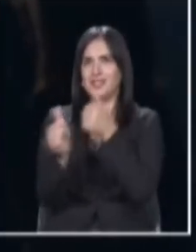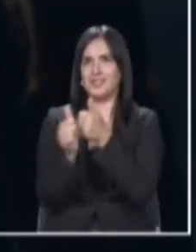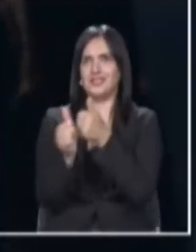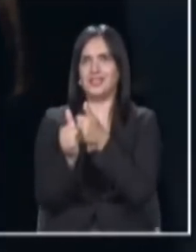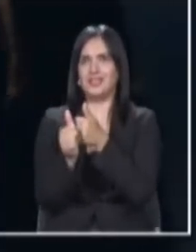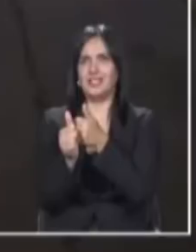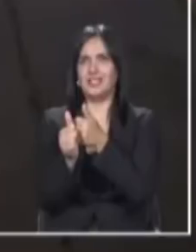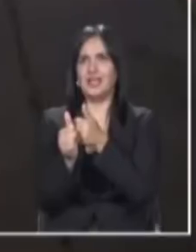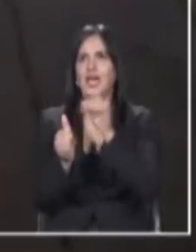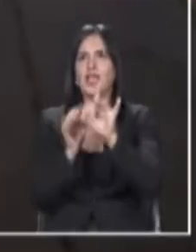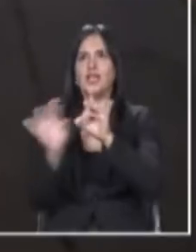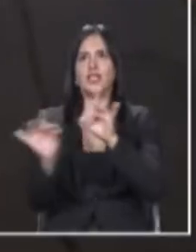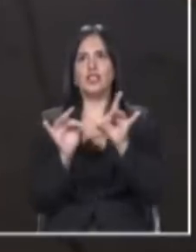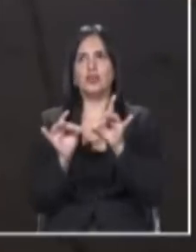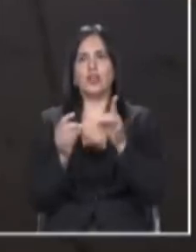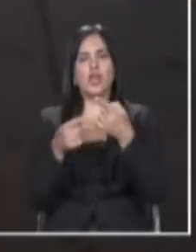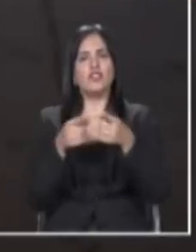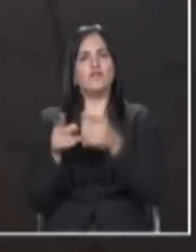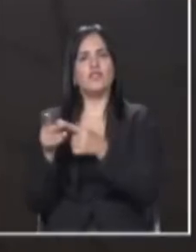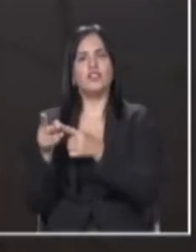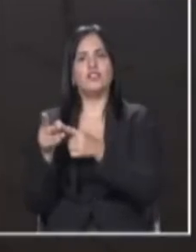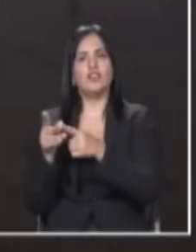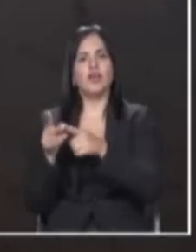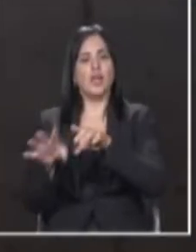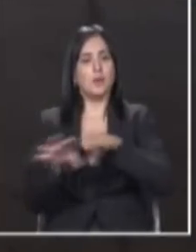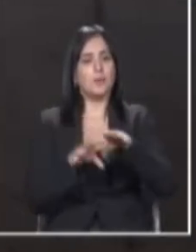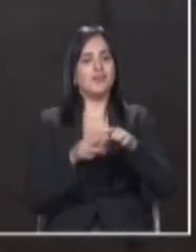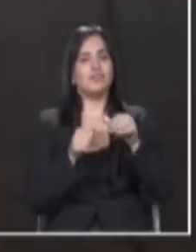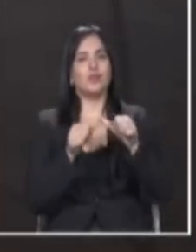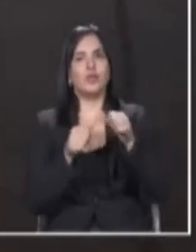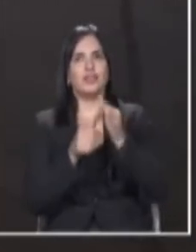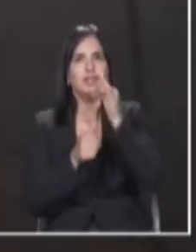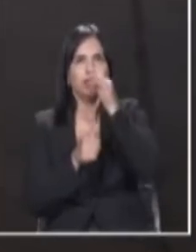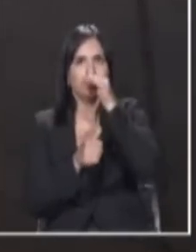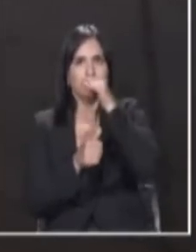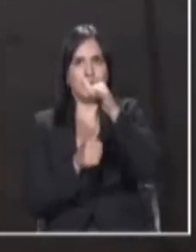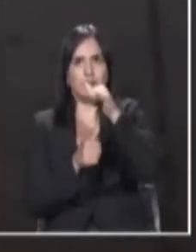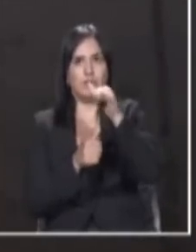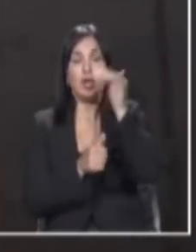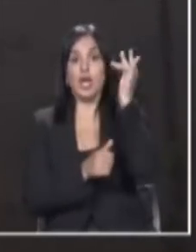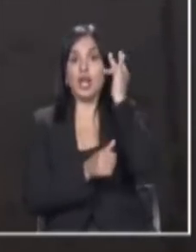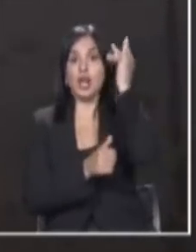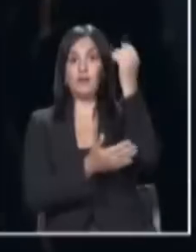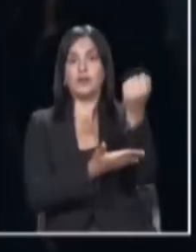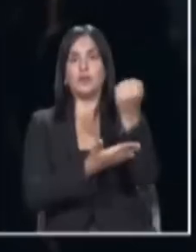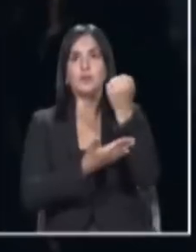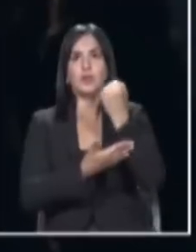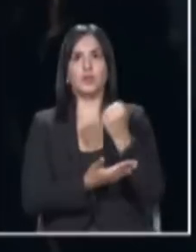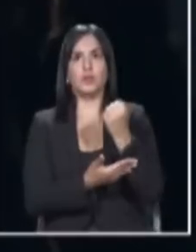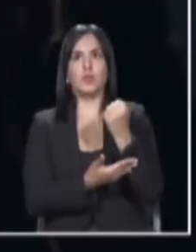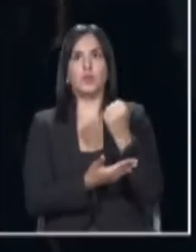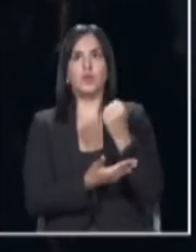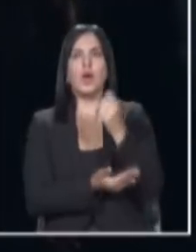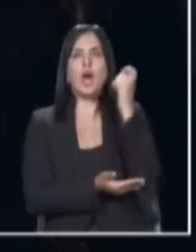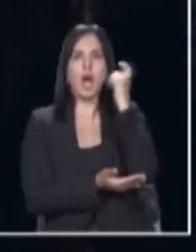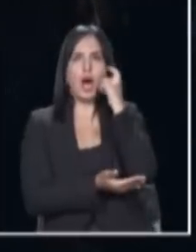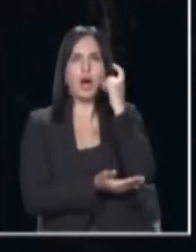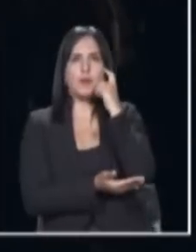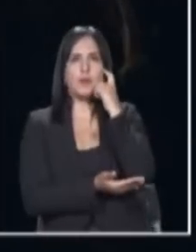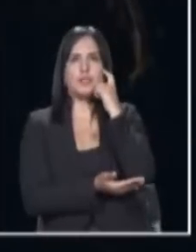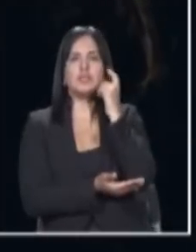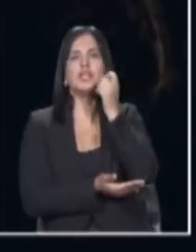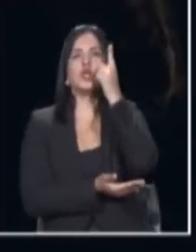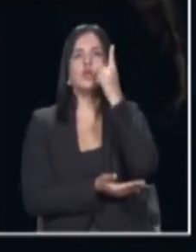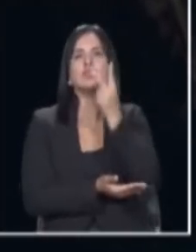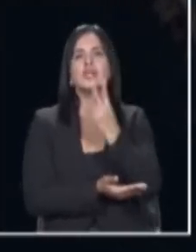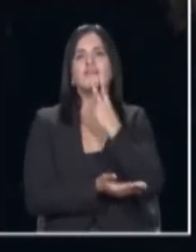discoveries about how species change over time philosophy helped me think more deeply about what these observations meant for understanding of